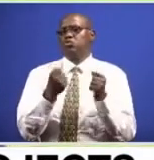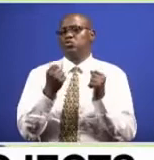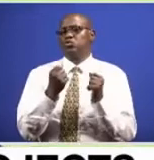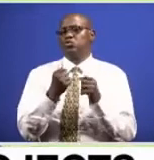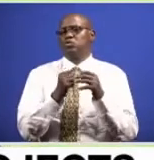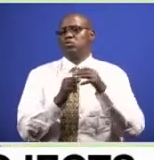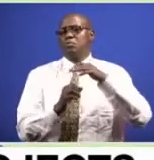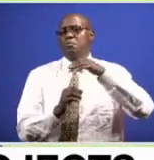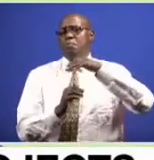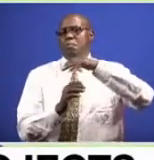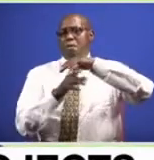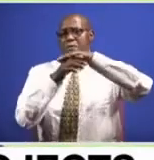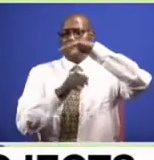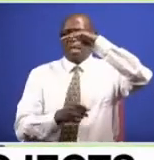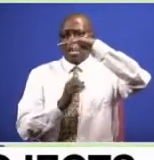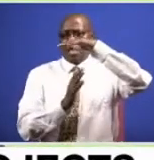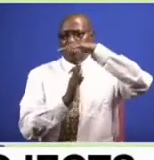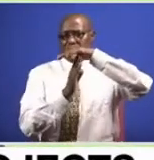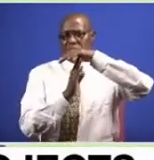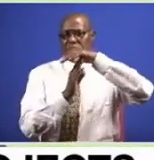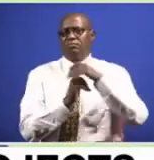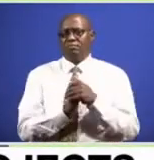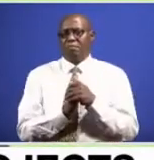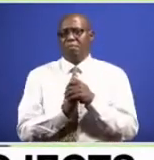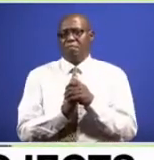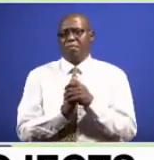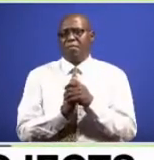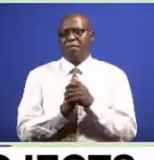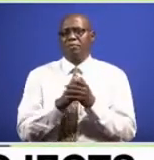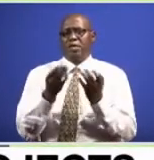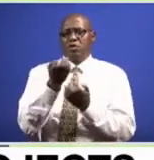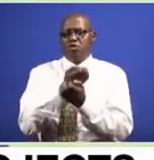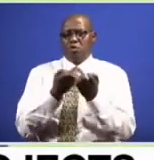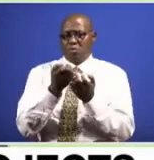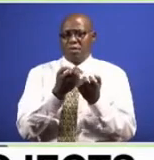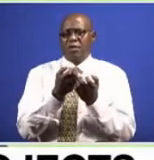is actually a social pillar, but as well, it has also some economic implication.